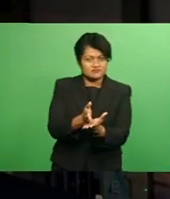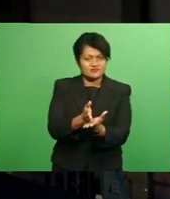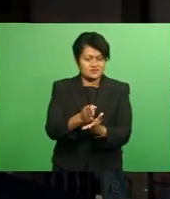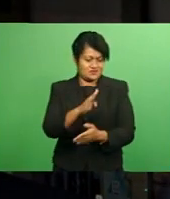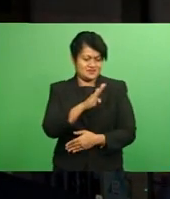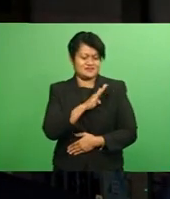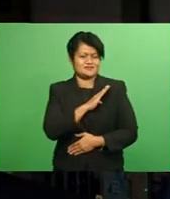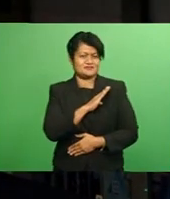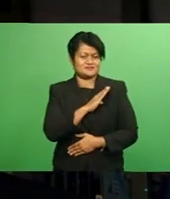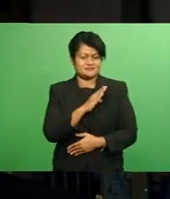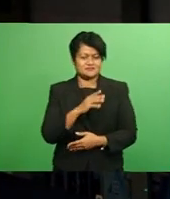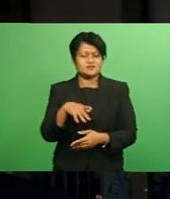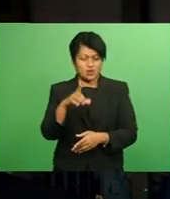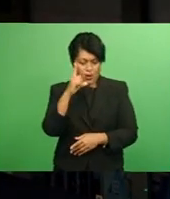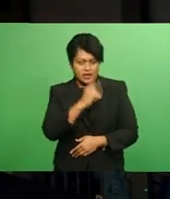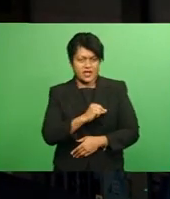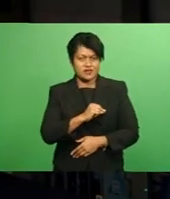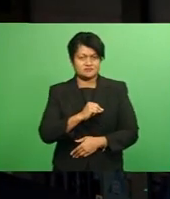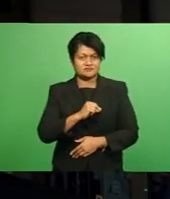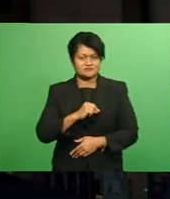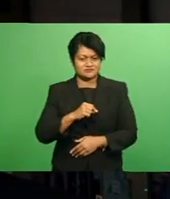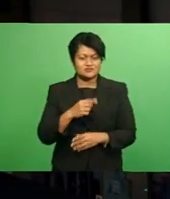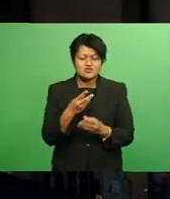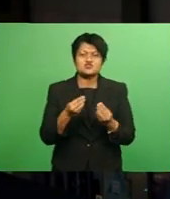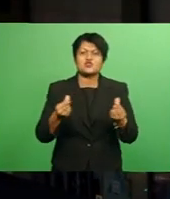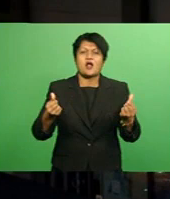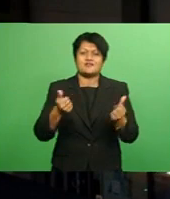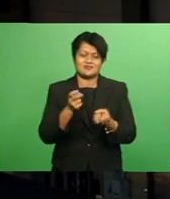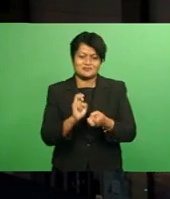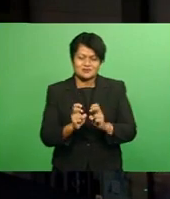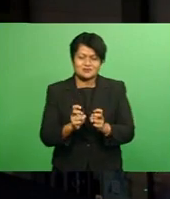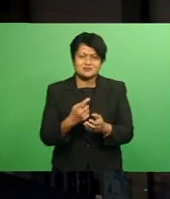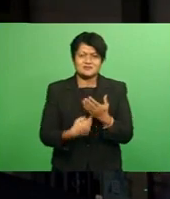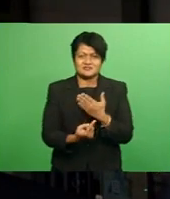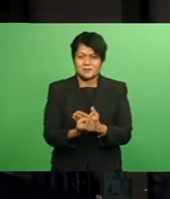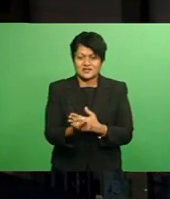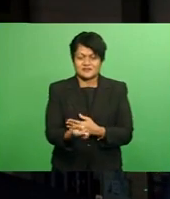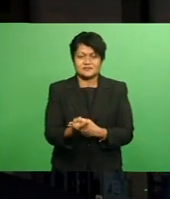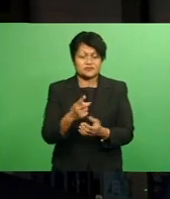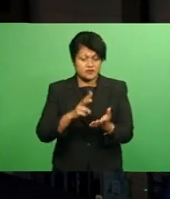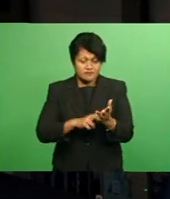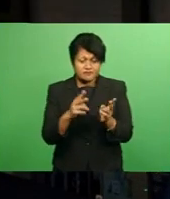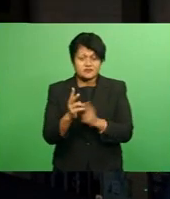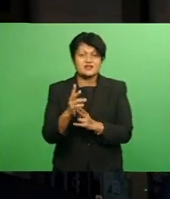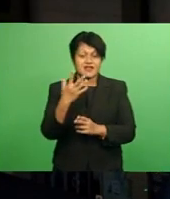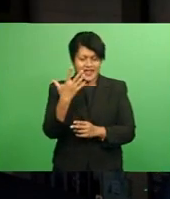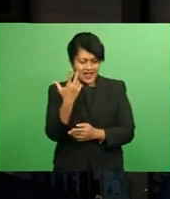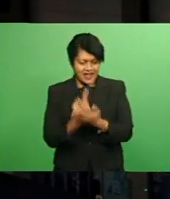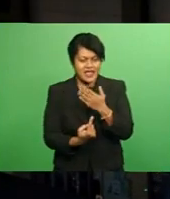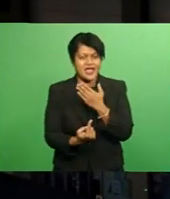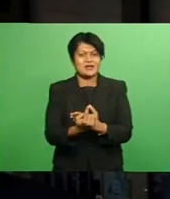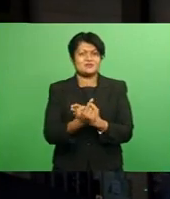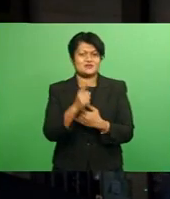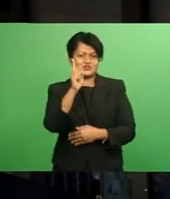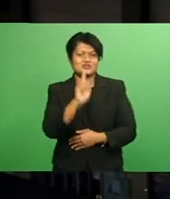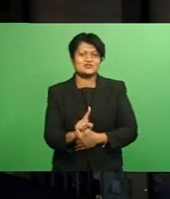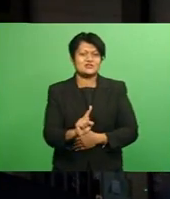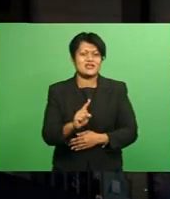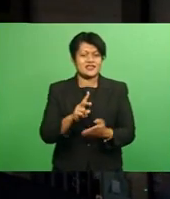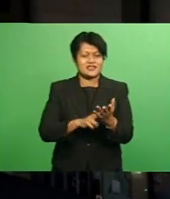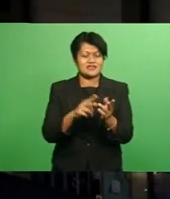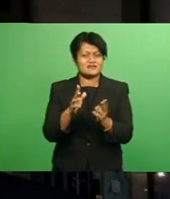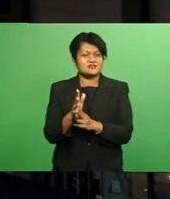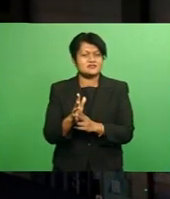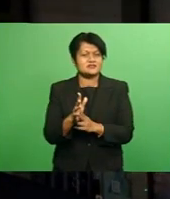into it immediately. And that's exactly what happened today at the village during the Talanoa session. The villagers had raised